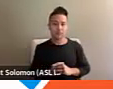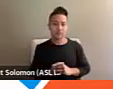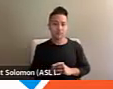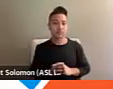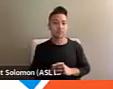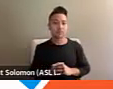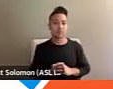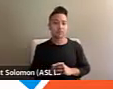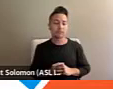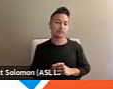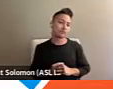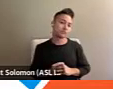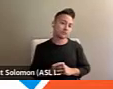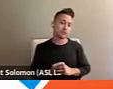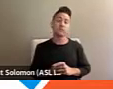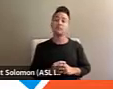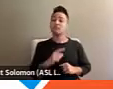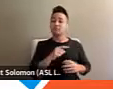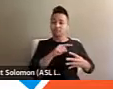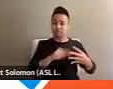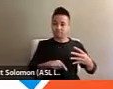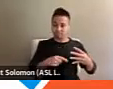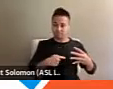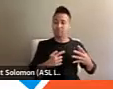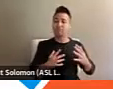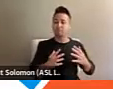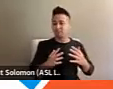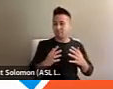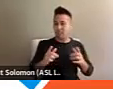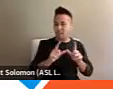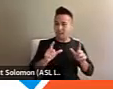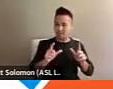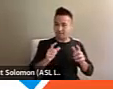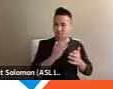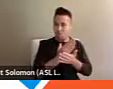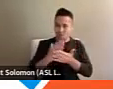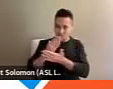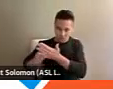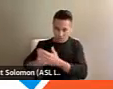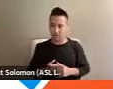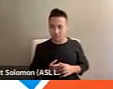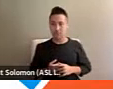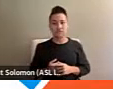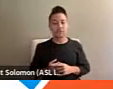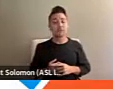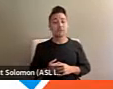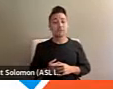main license elements, right? And those license elements allow us to do